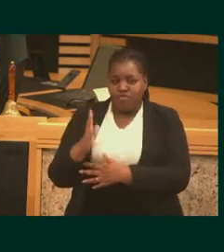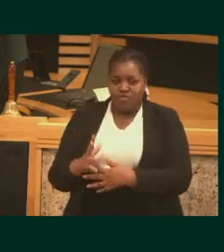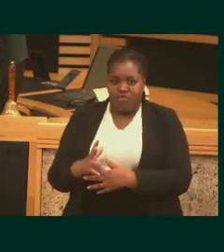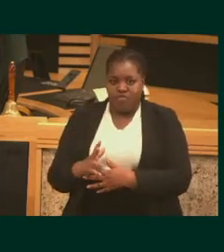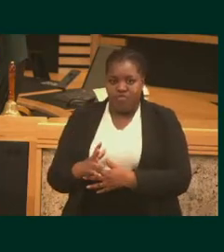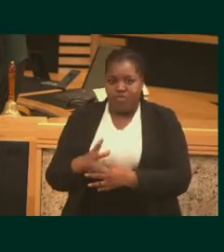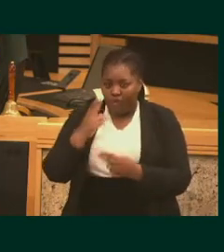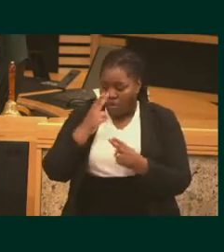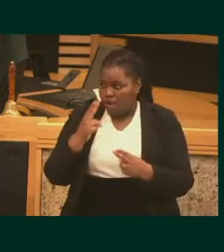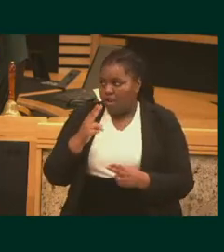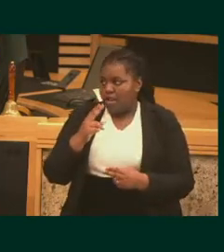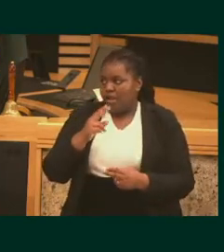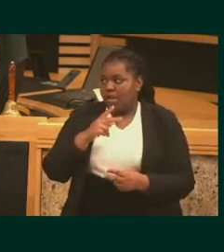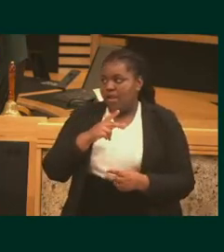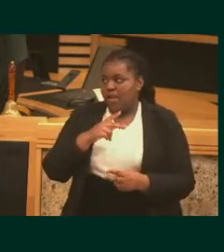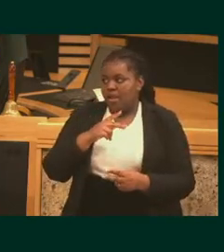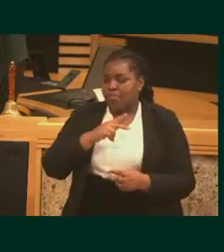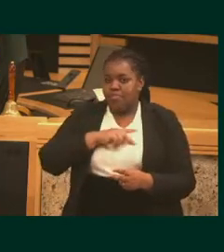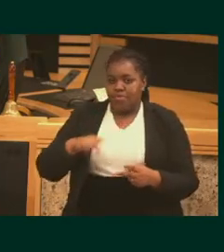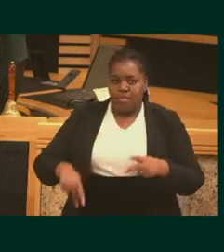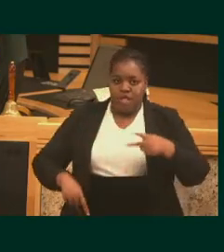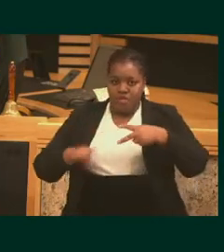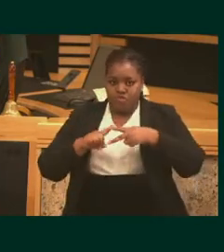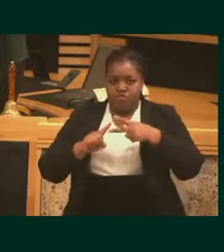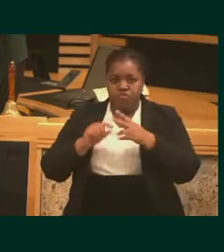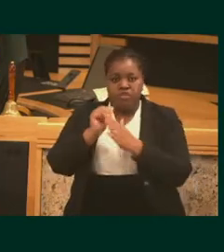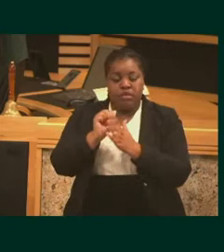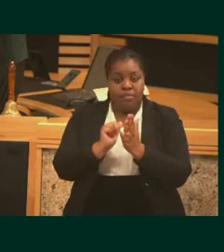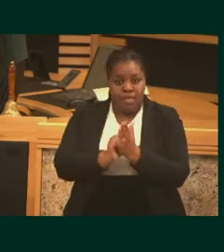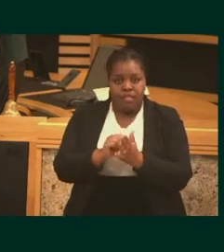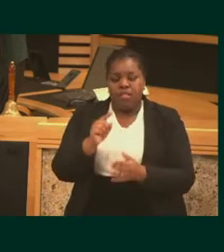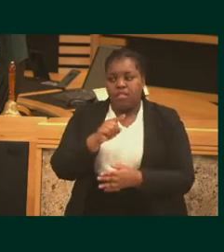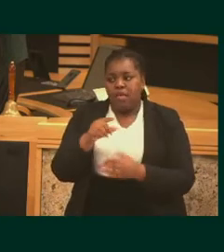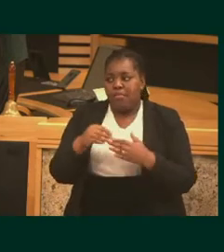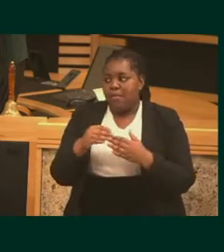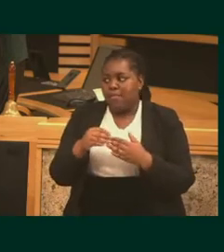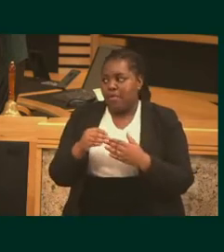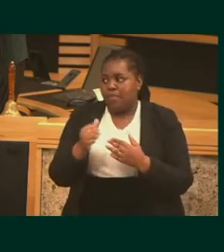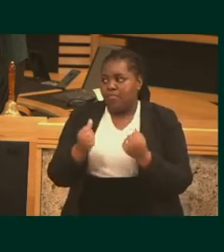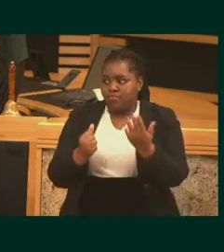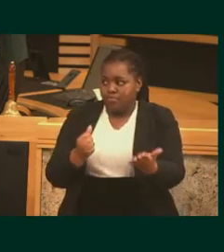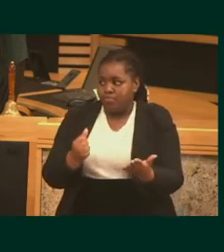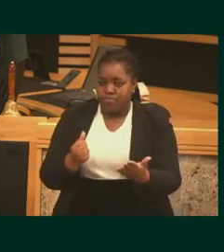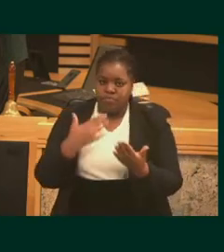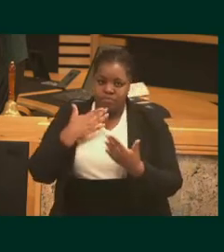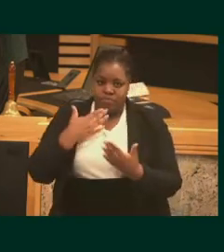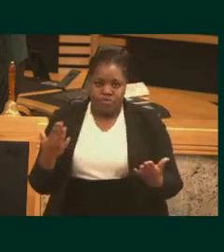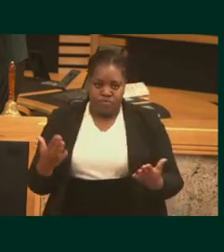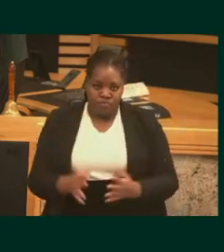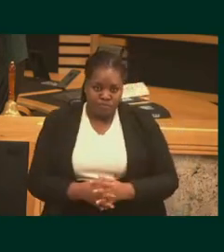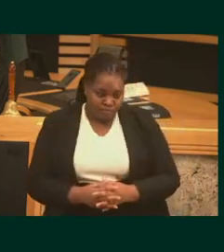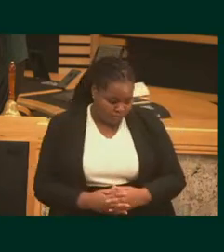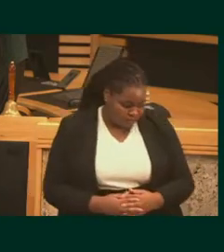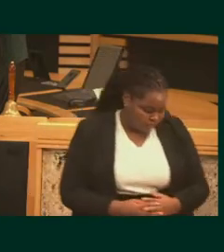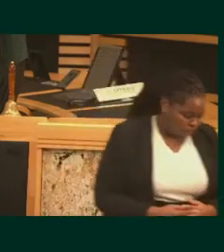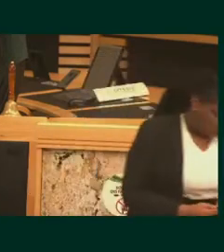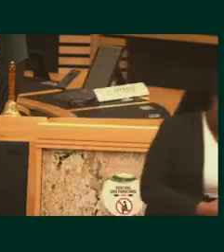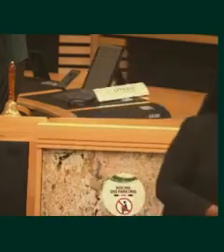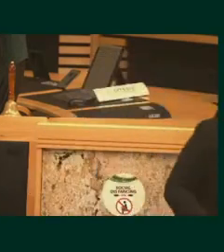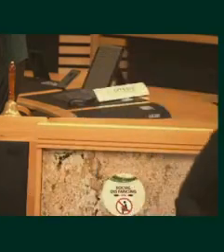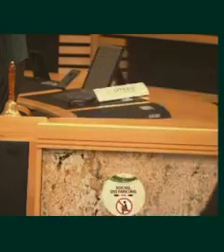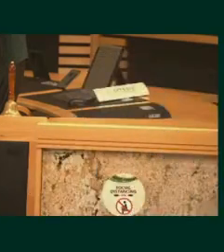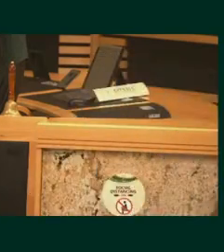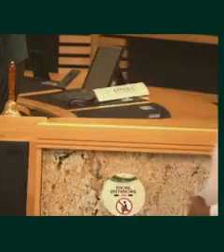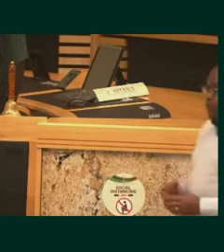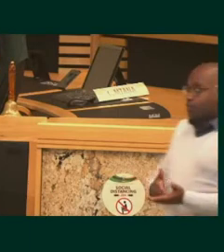Premier these are the only two statements uh that members uh afforded us an opportunity for you to respond with the executive